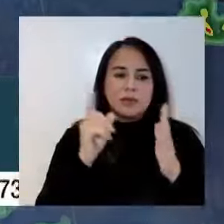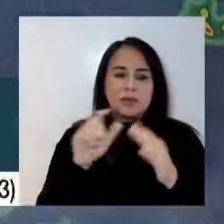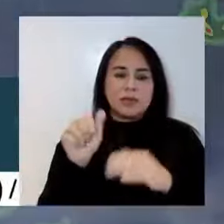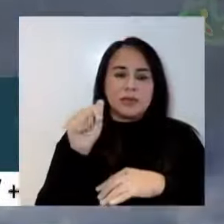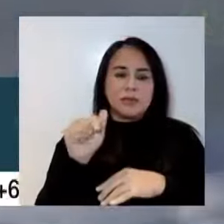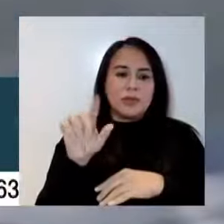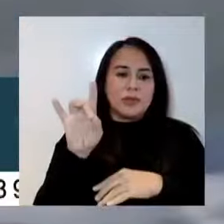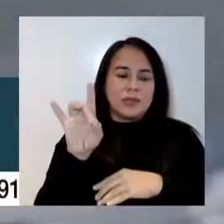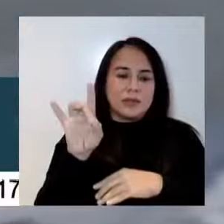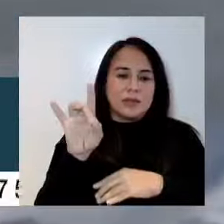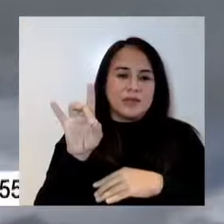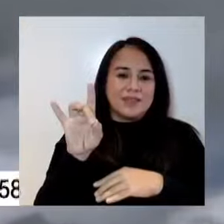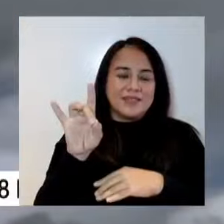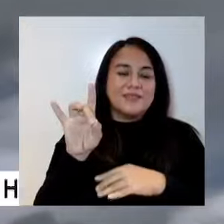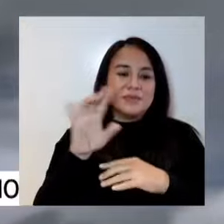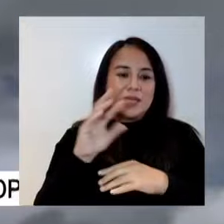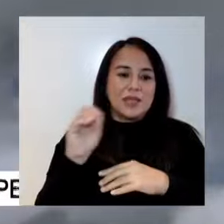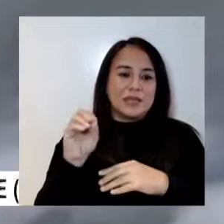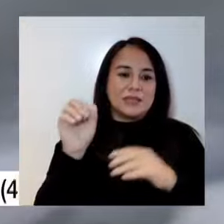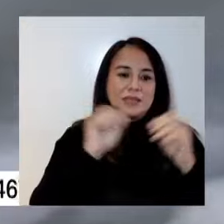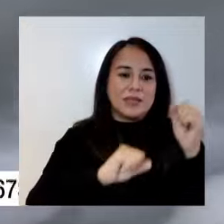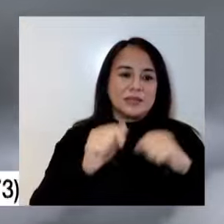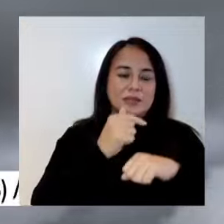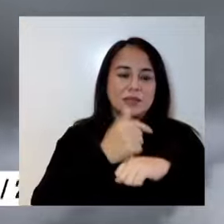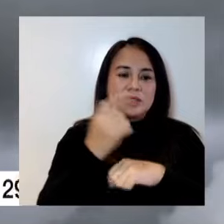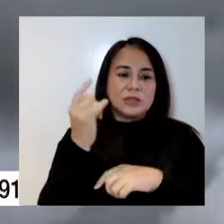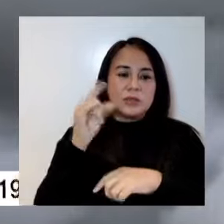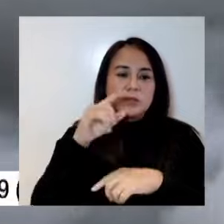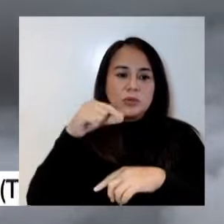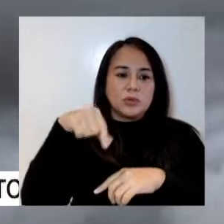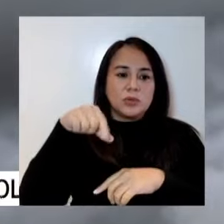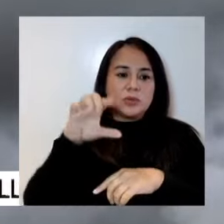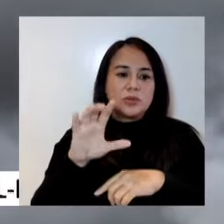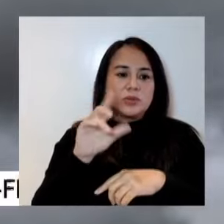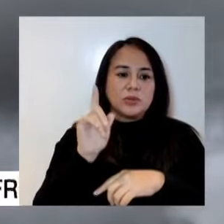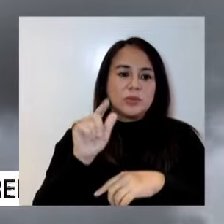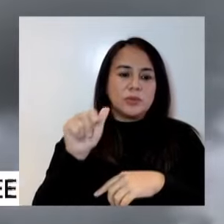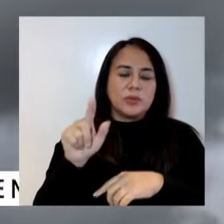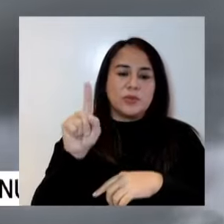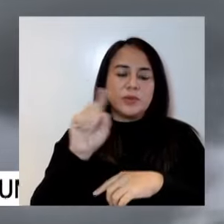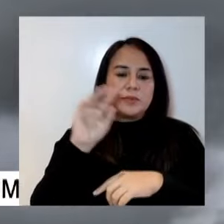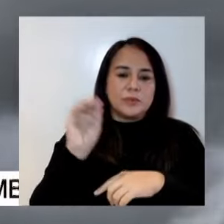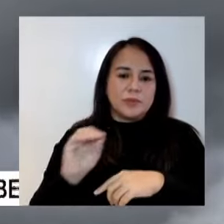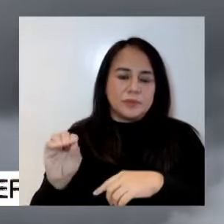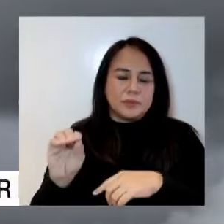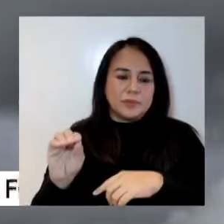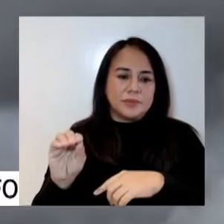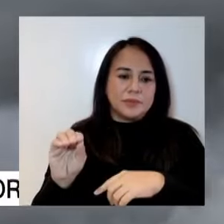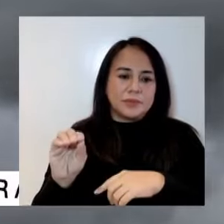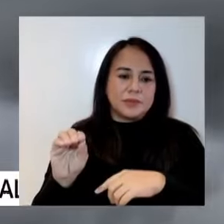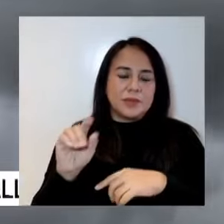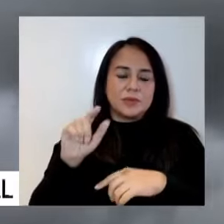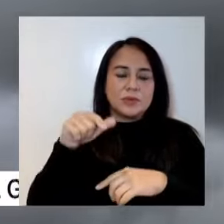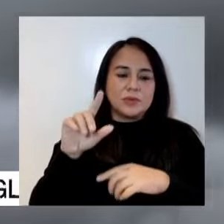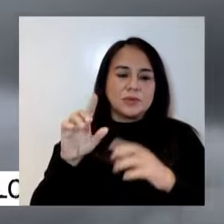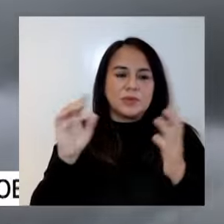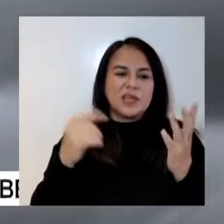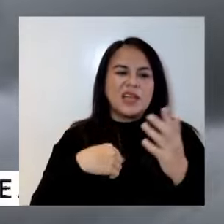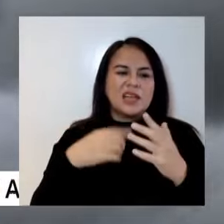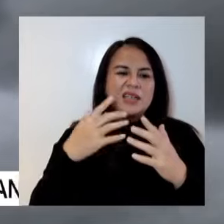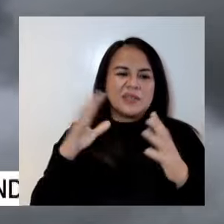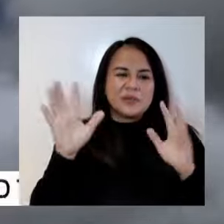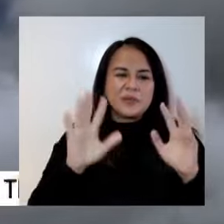10.8 degrees Celsius, while Science Garden Quezon City recorded 20.1 degrees Celsius. Other areas enjoying nippy weather below